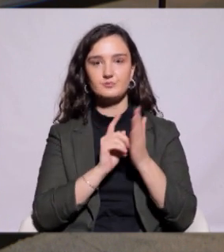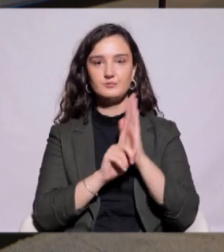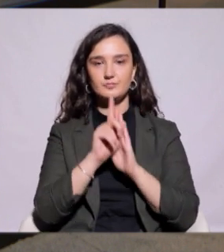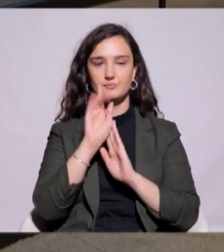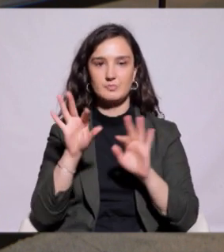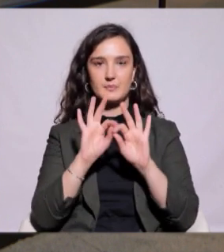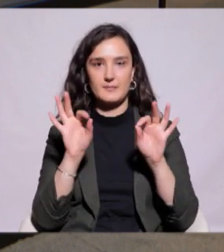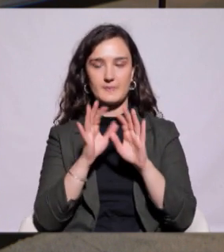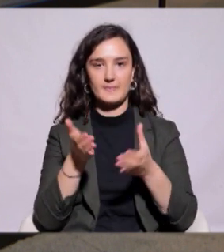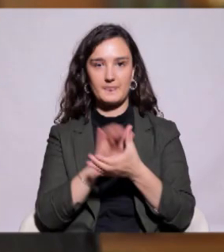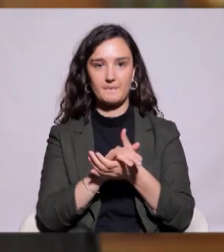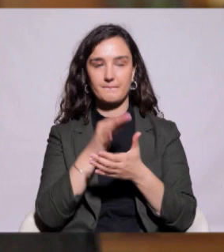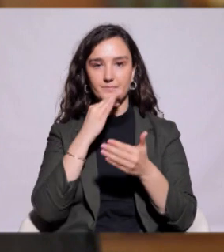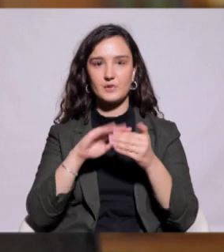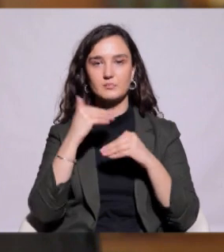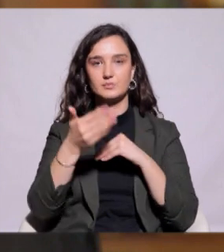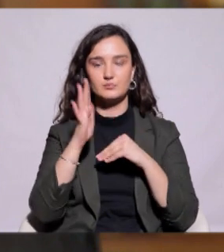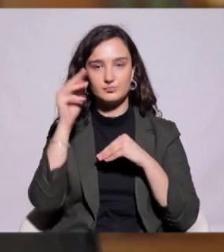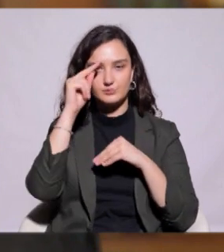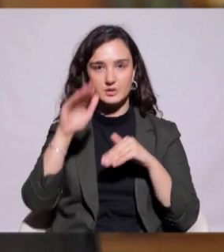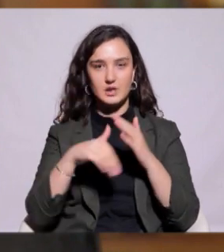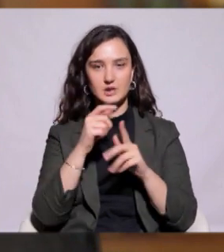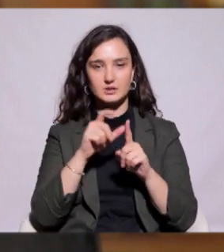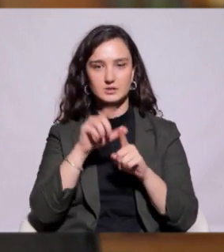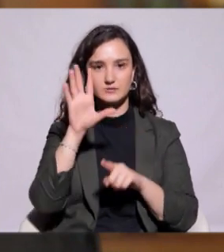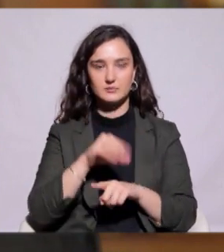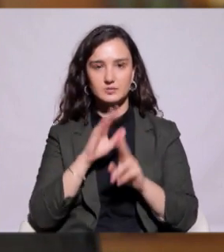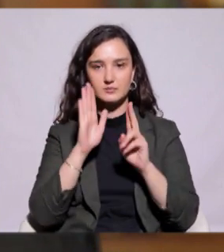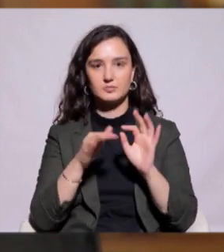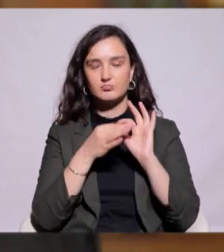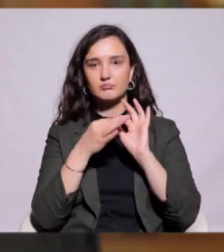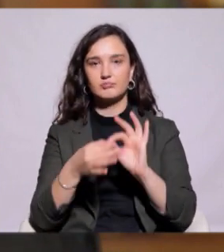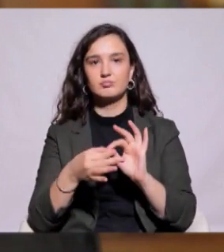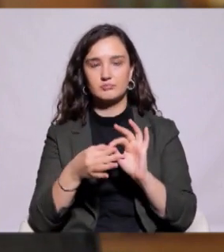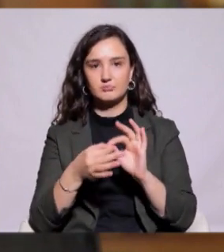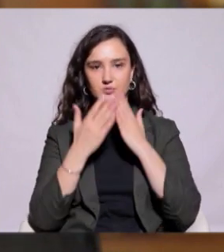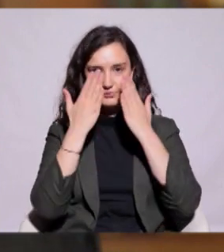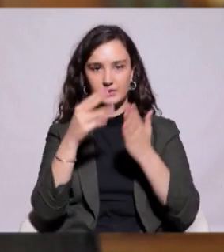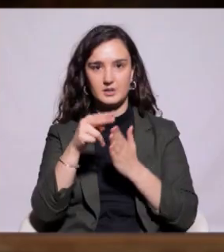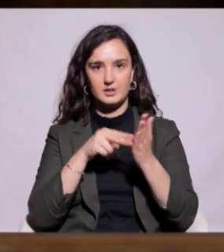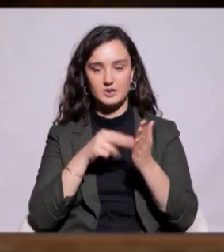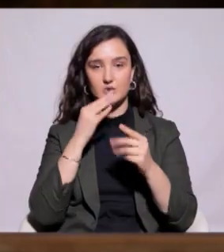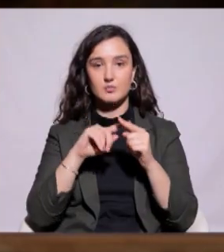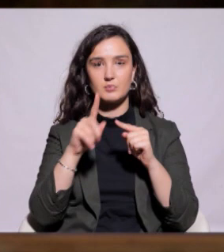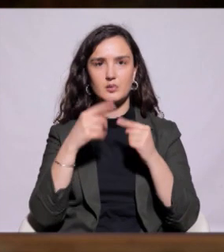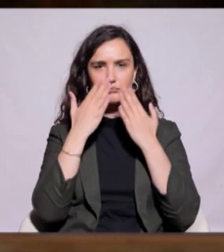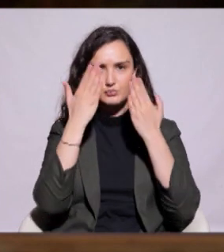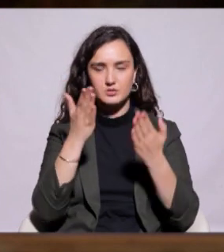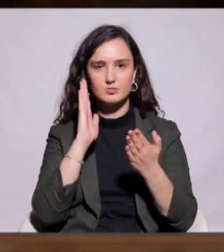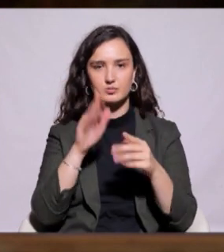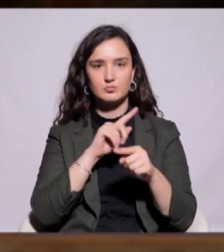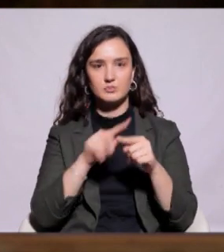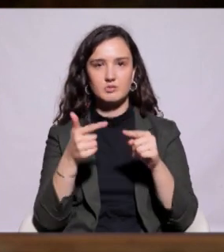brief introduction. After that, we will learn new vocabulary, which will be followed by reading. After reading, we will have a